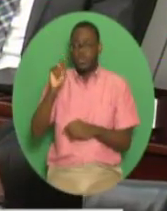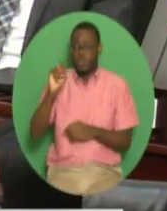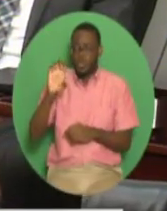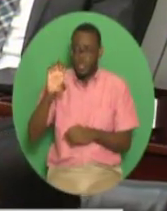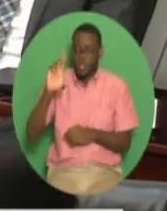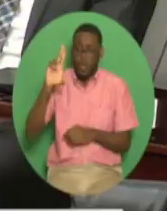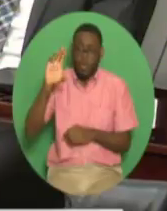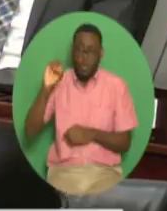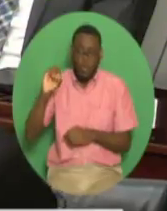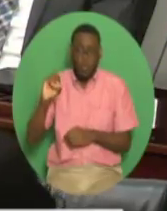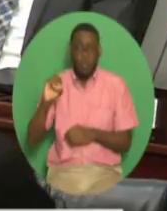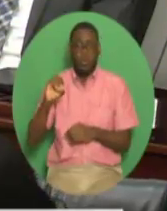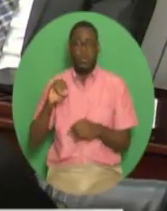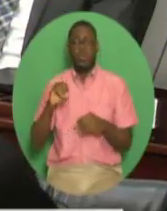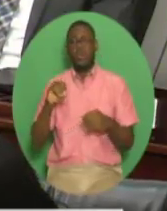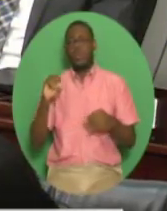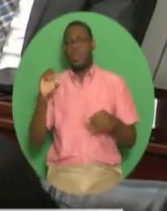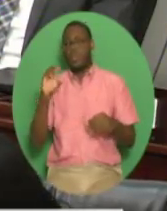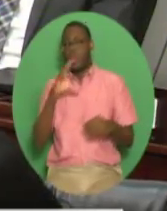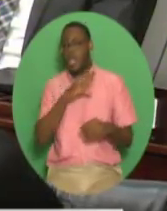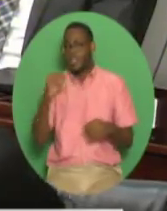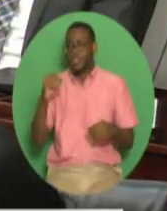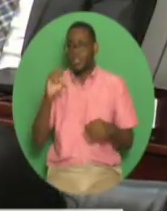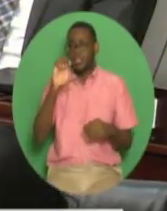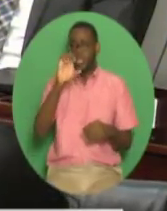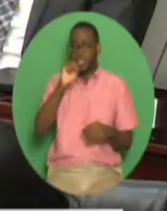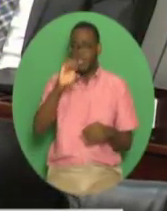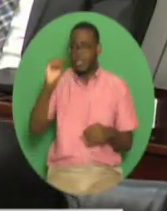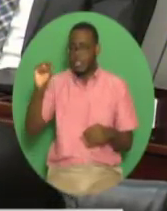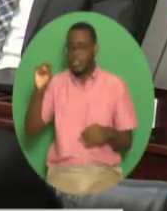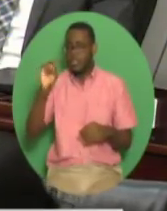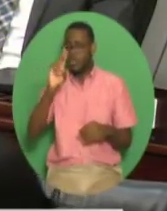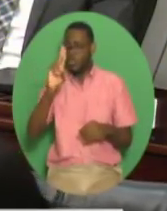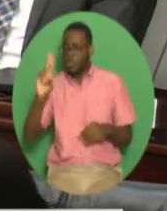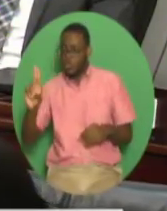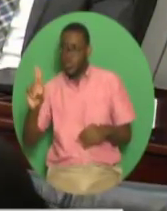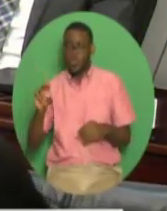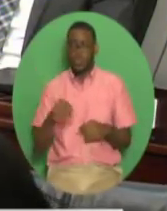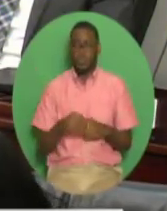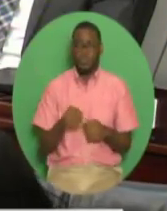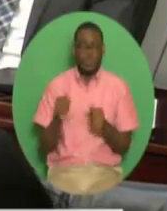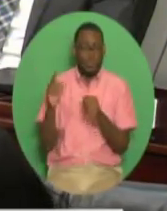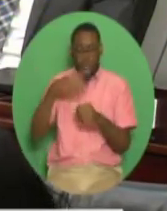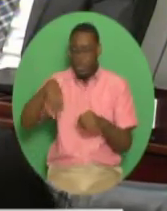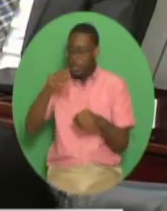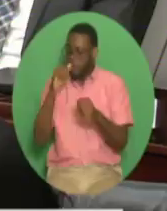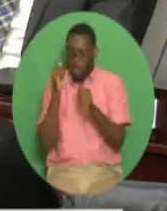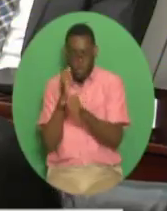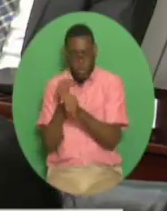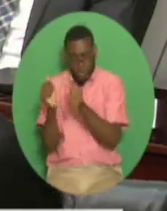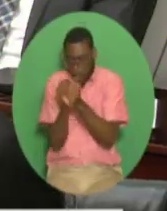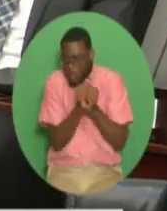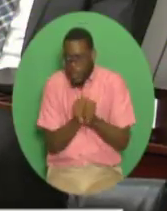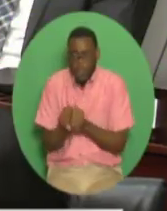opportunity to interact more frequently with those we serve.